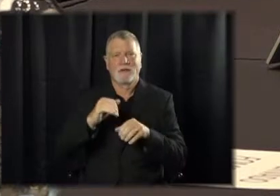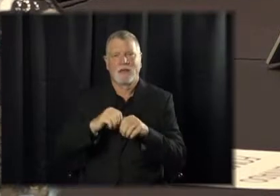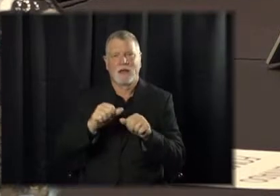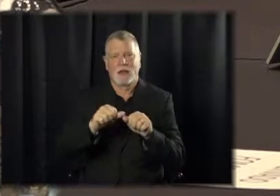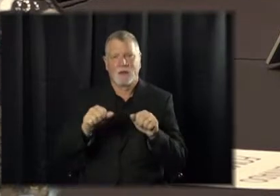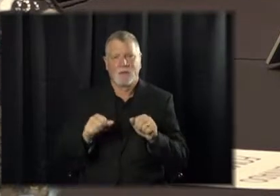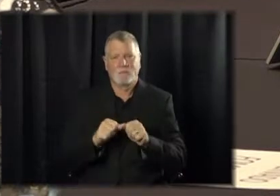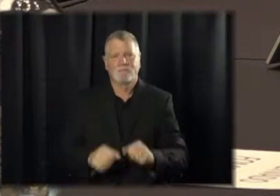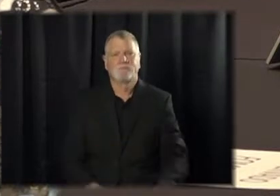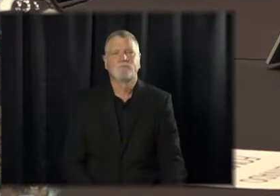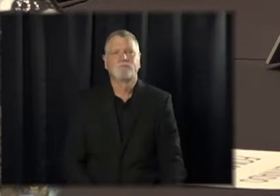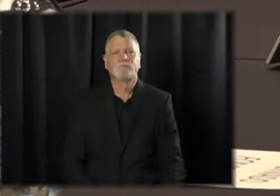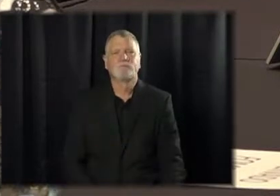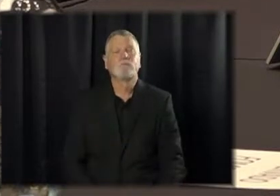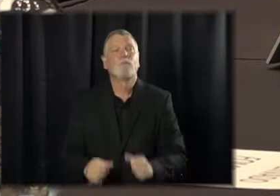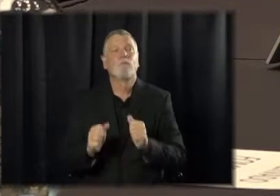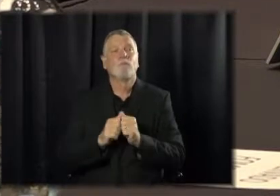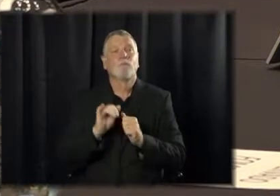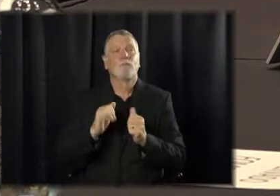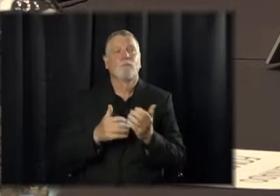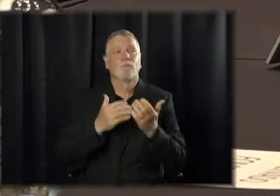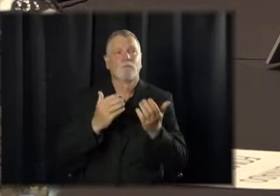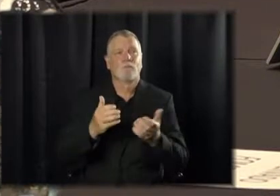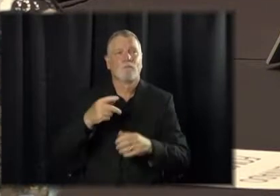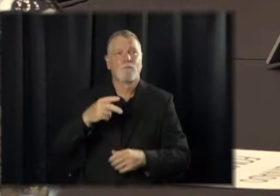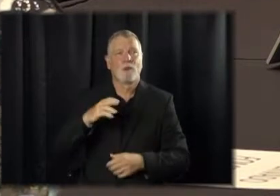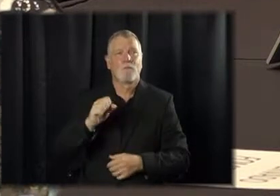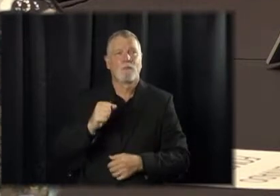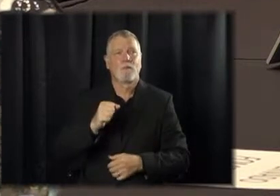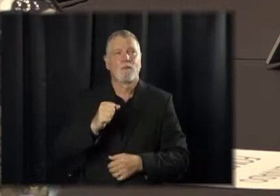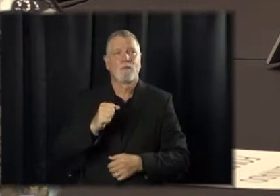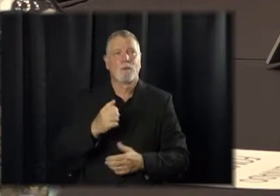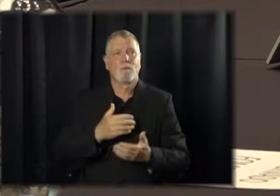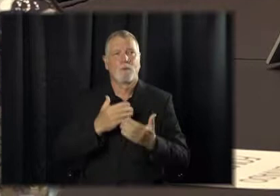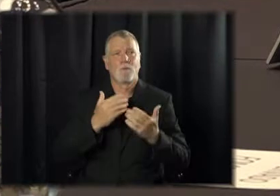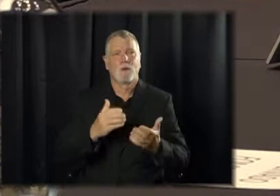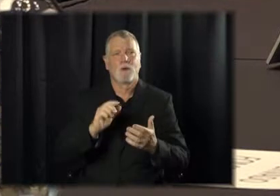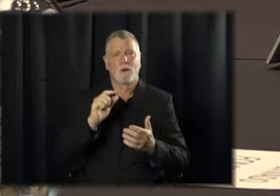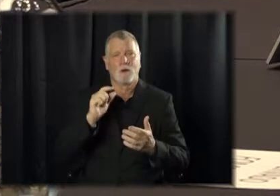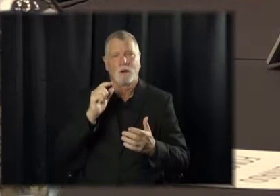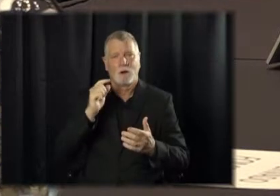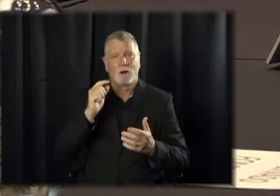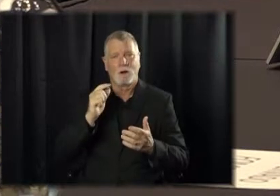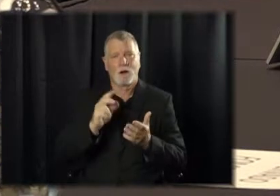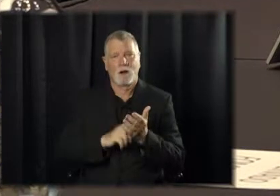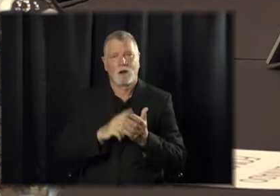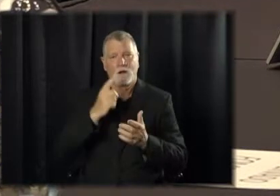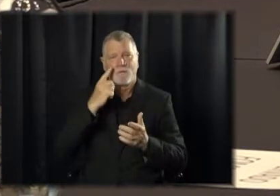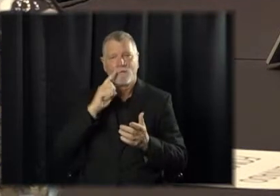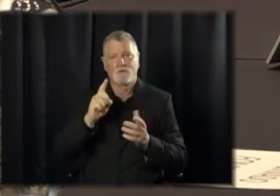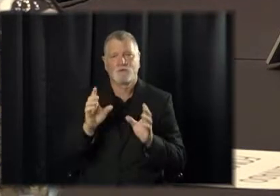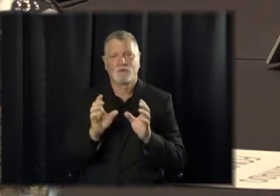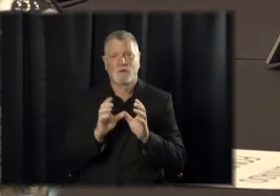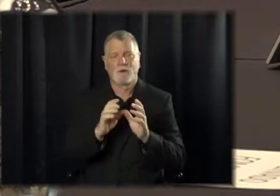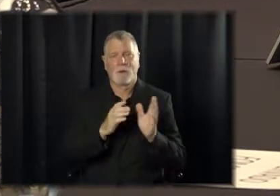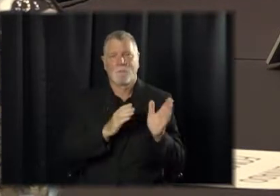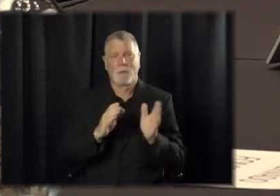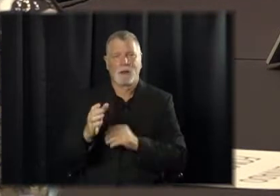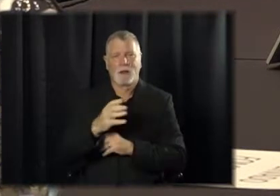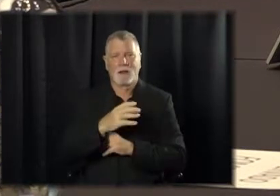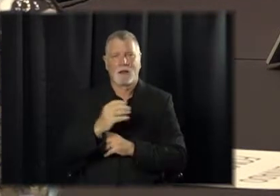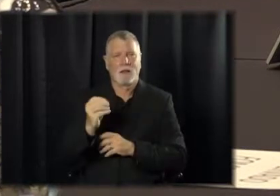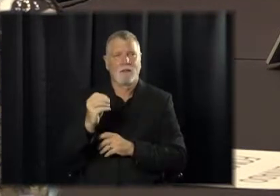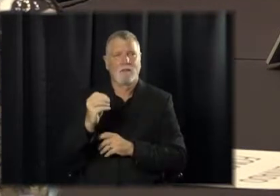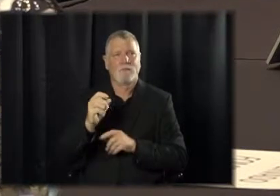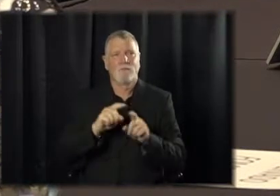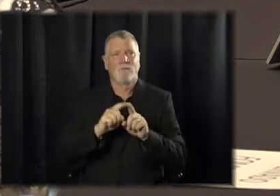area. Based on the information provided by Prepa, the proposed contract is consistent with Prepa's certified fiscal plan, and